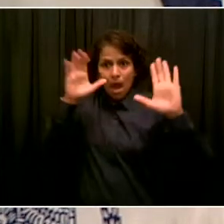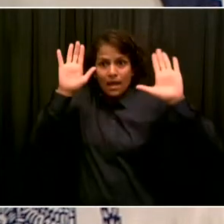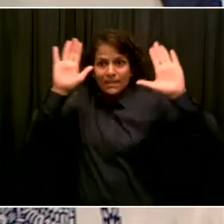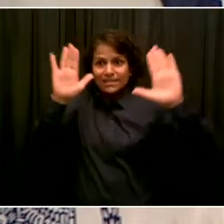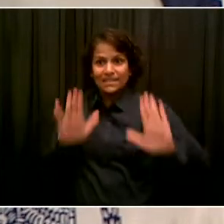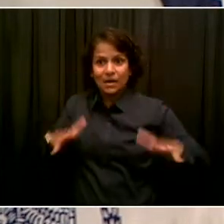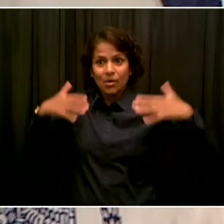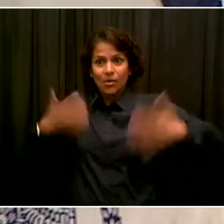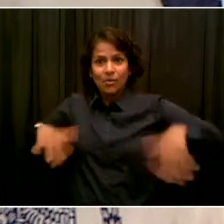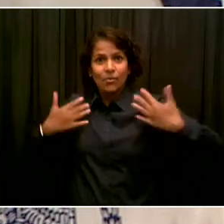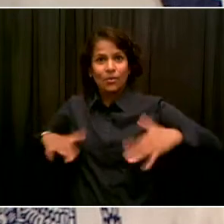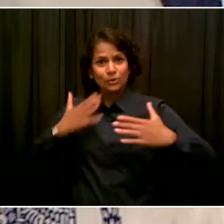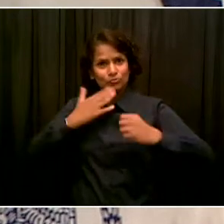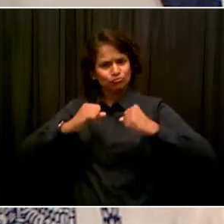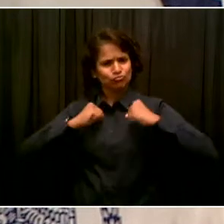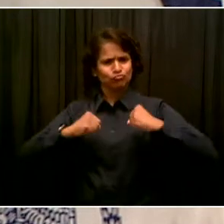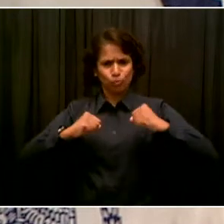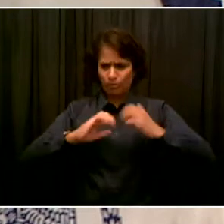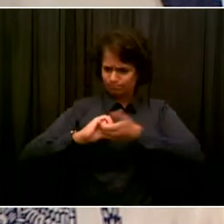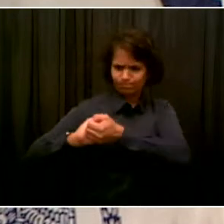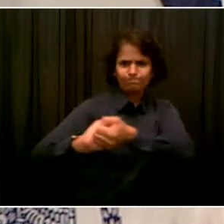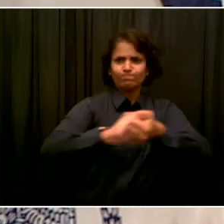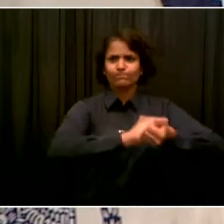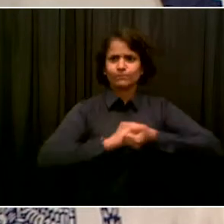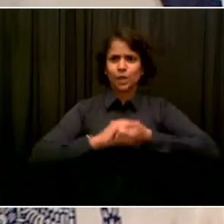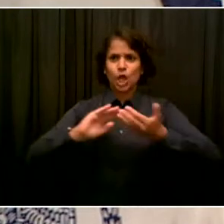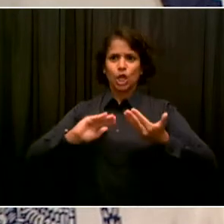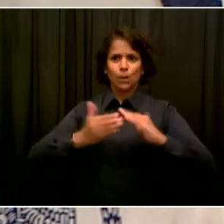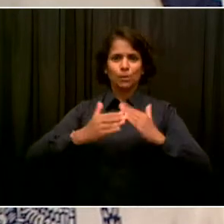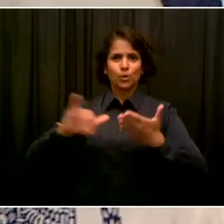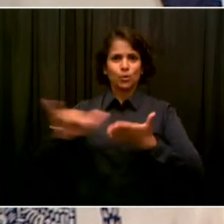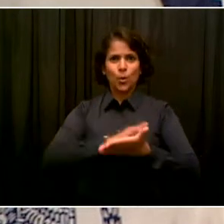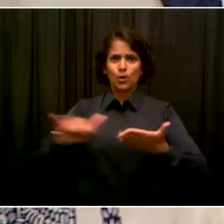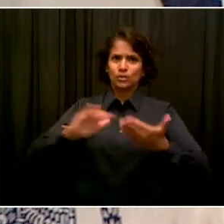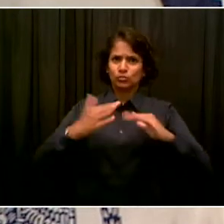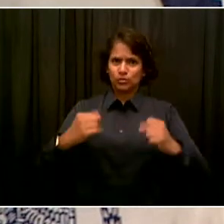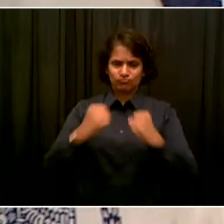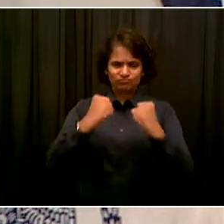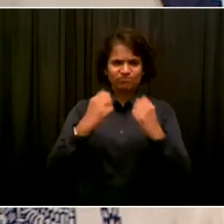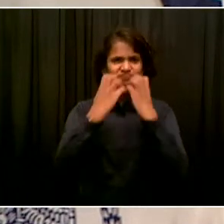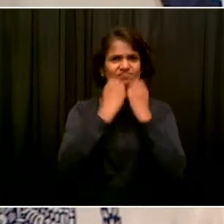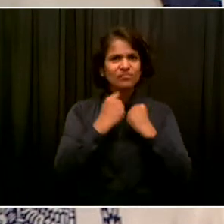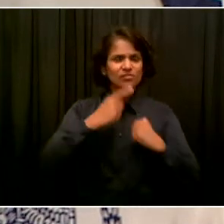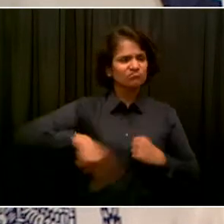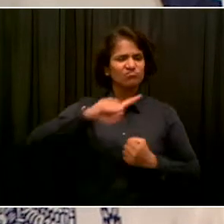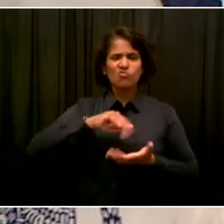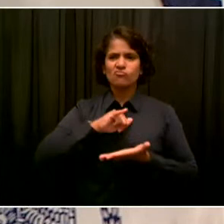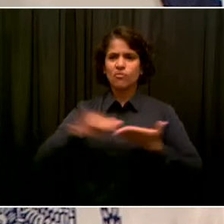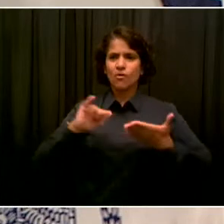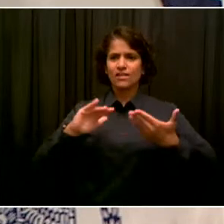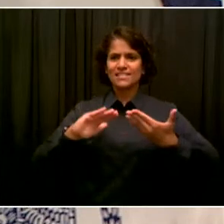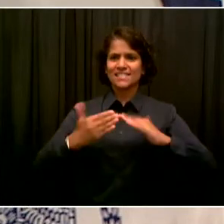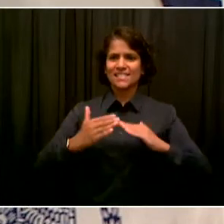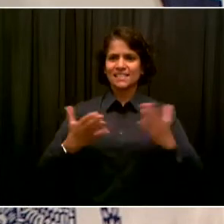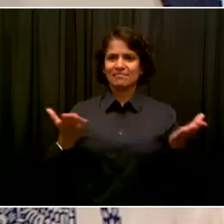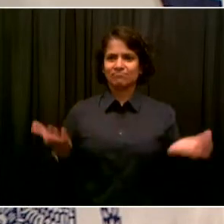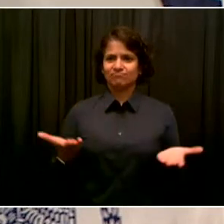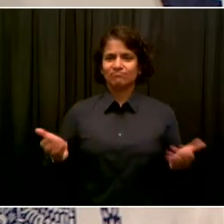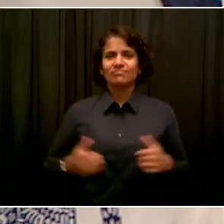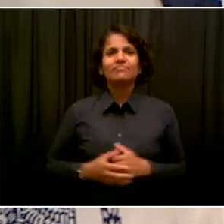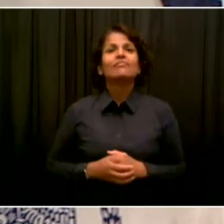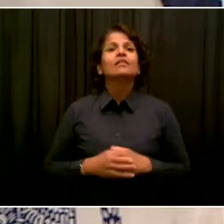people coming forward. So we're going to keep going every single day, more and more with vaccination, and we're going to work with every part of our